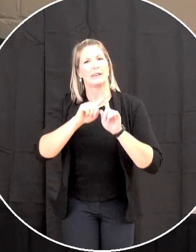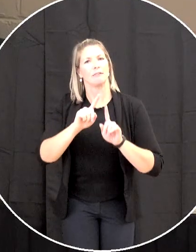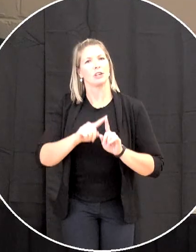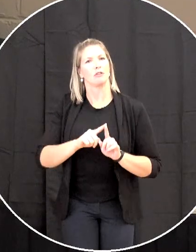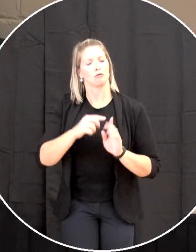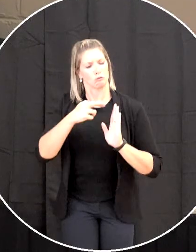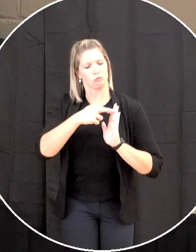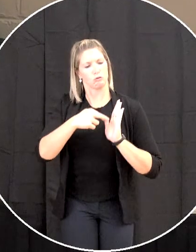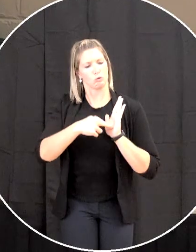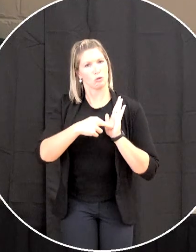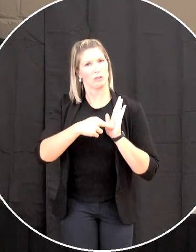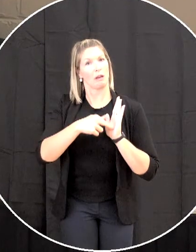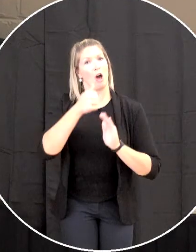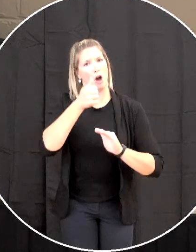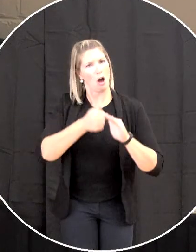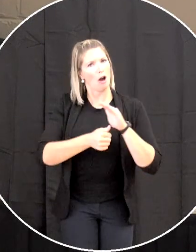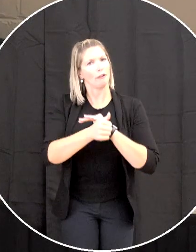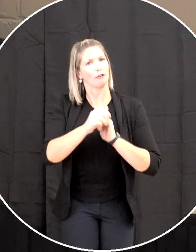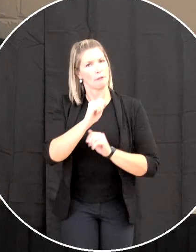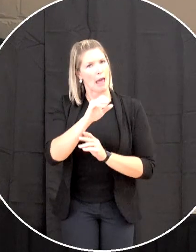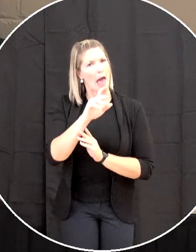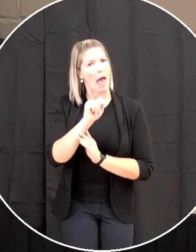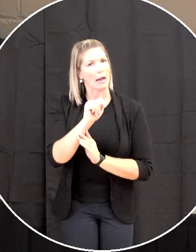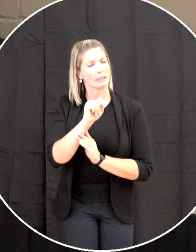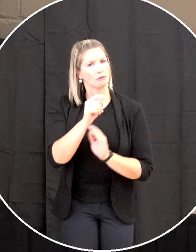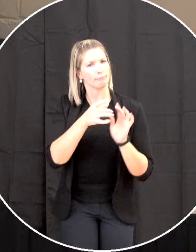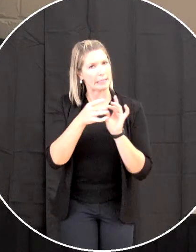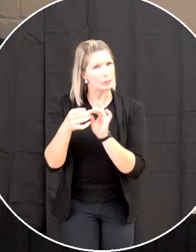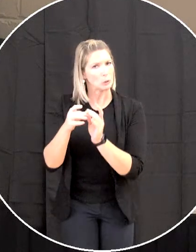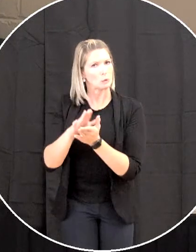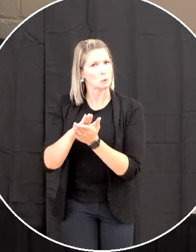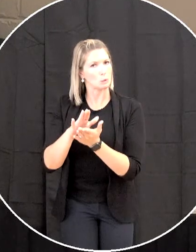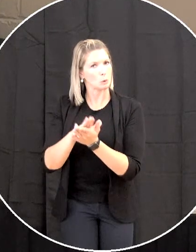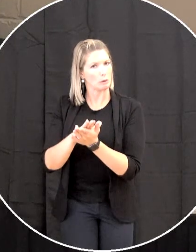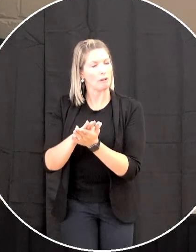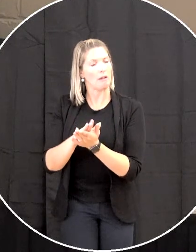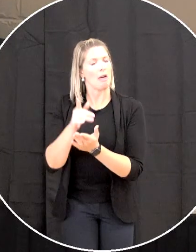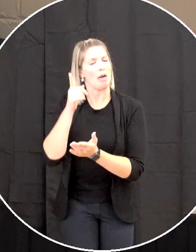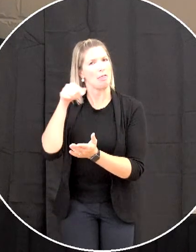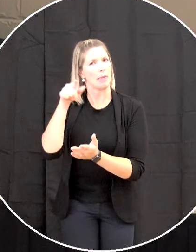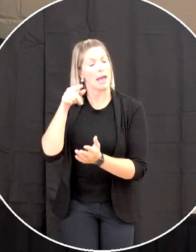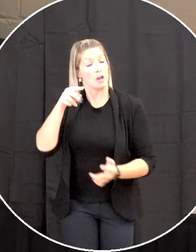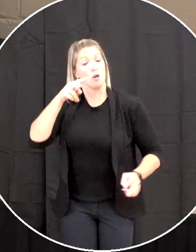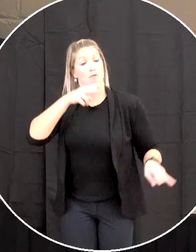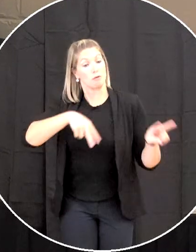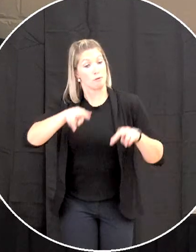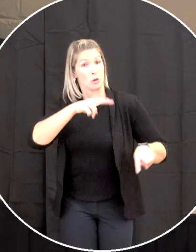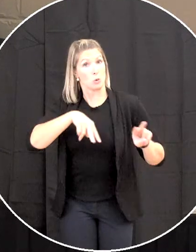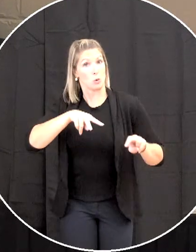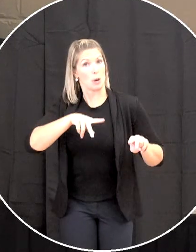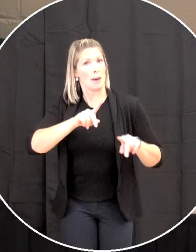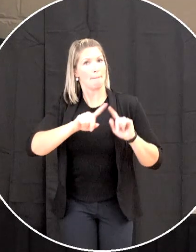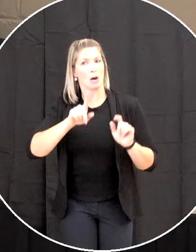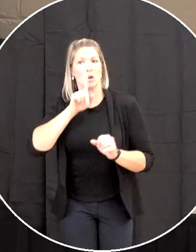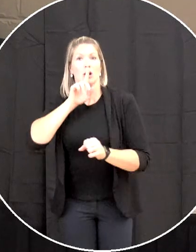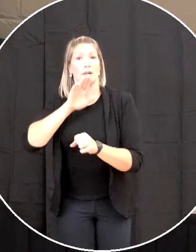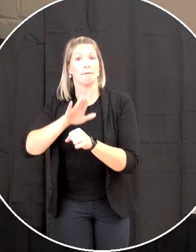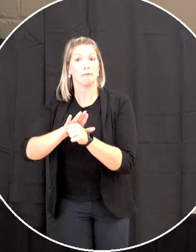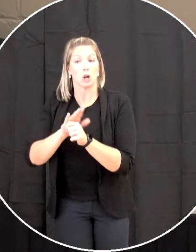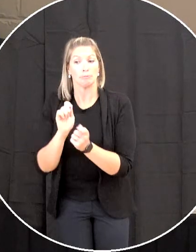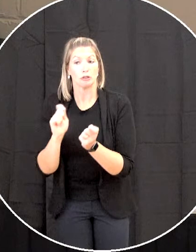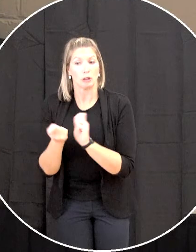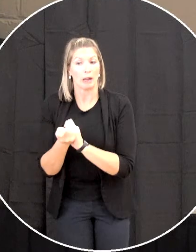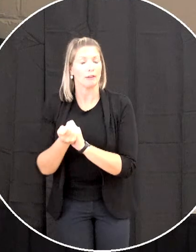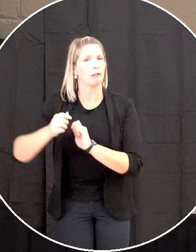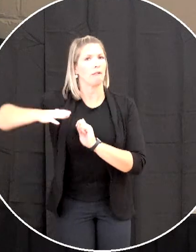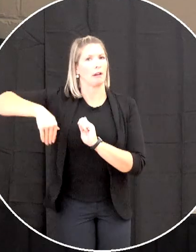change, some of the school review type stuff, and that has been indicated that they might be changed. But a substantial review that was indicated before, I will